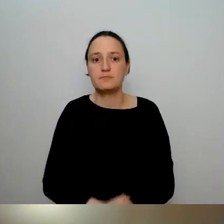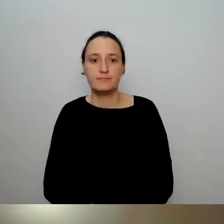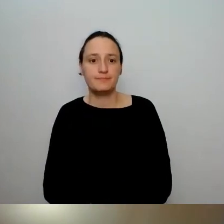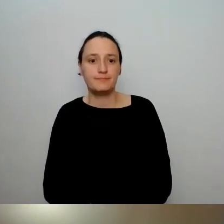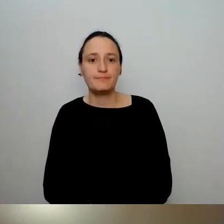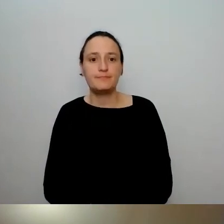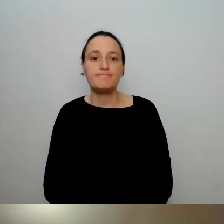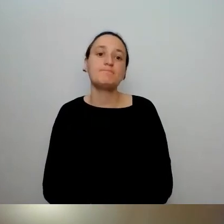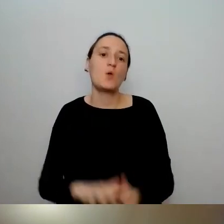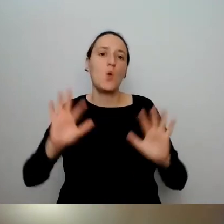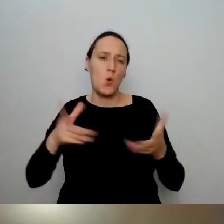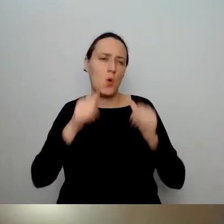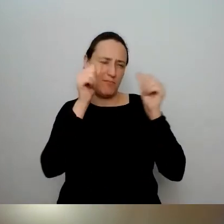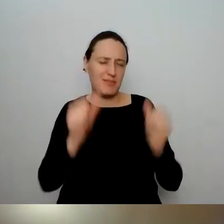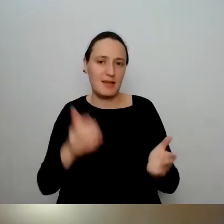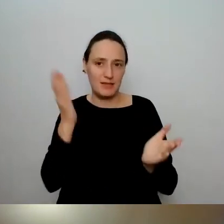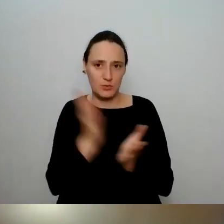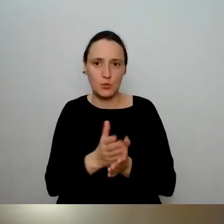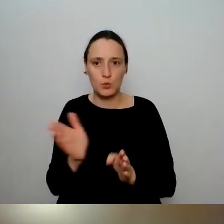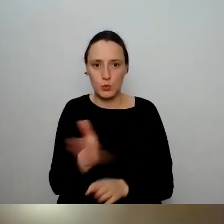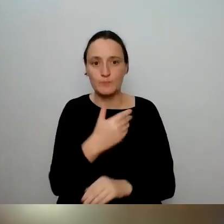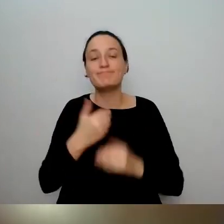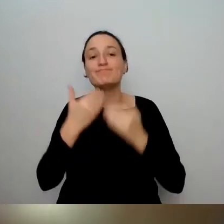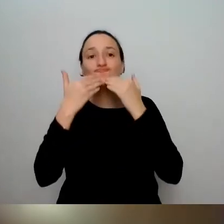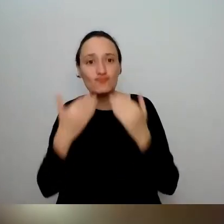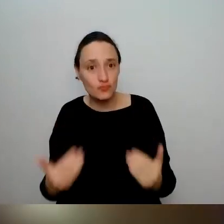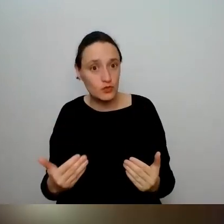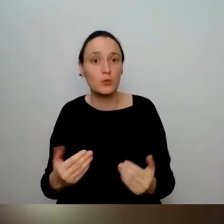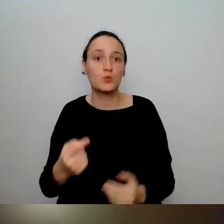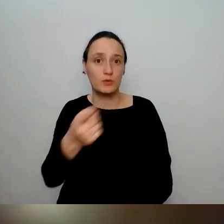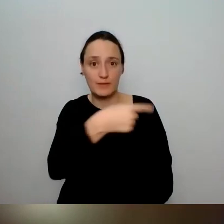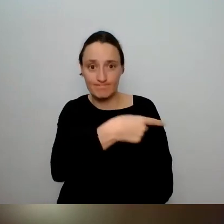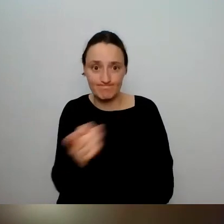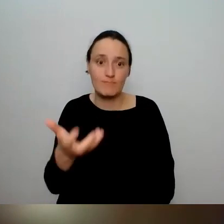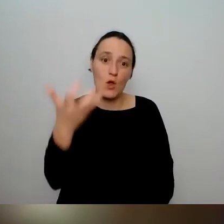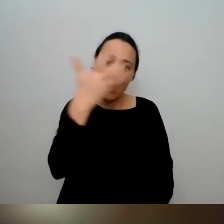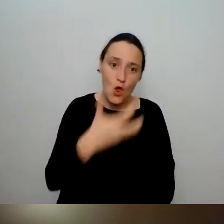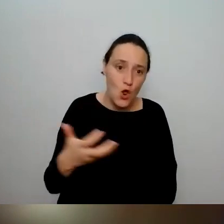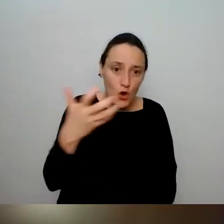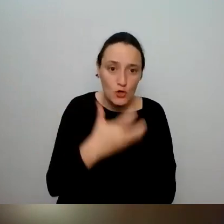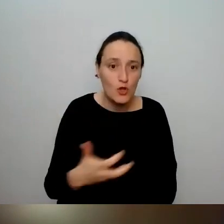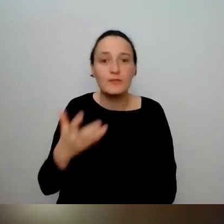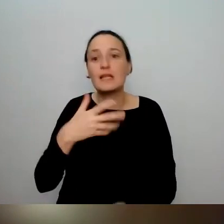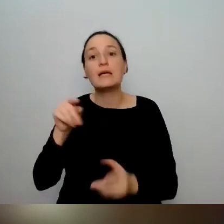to show to you. Thank you very much for your ratings.